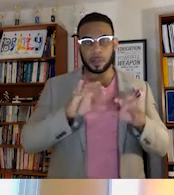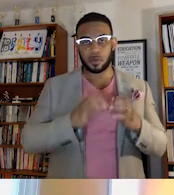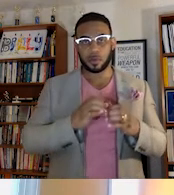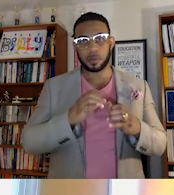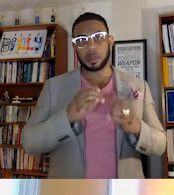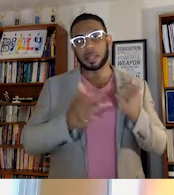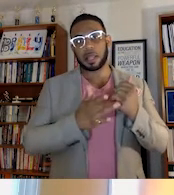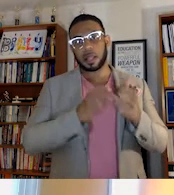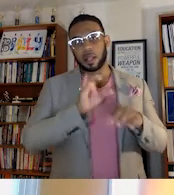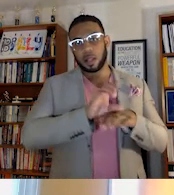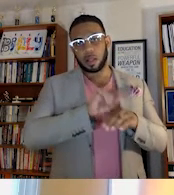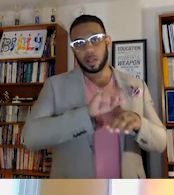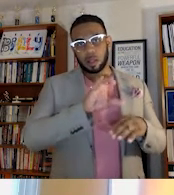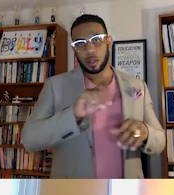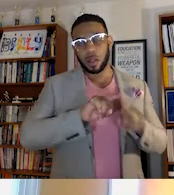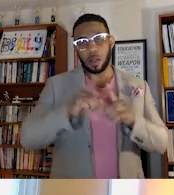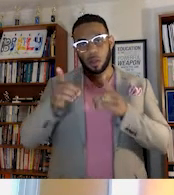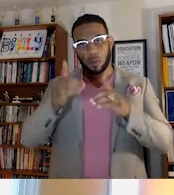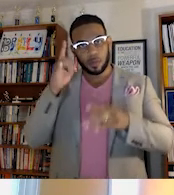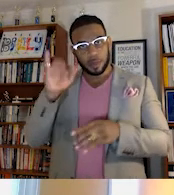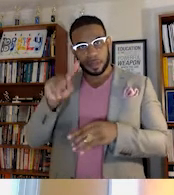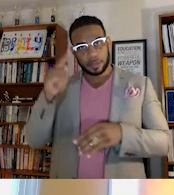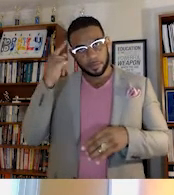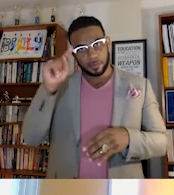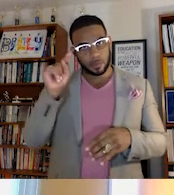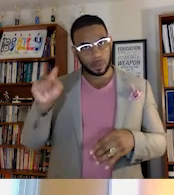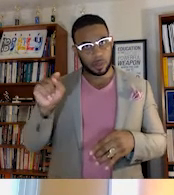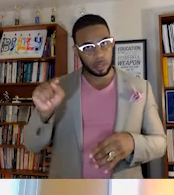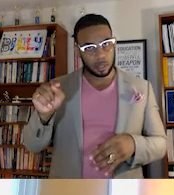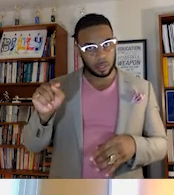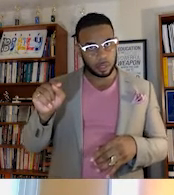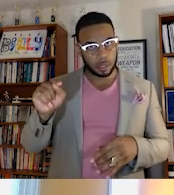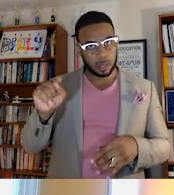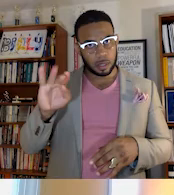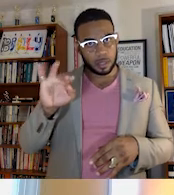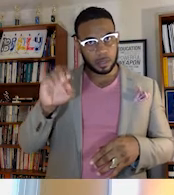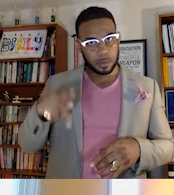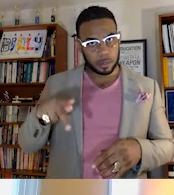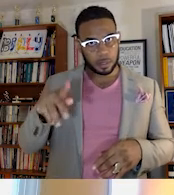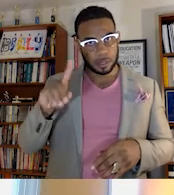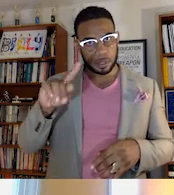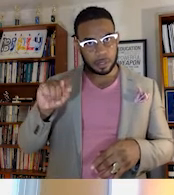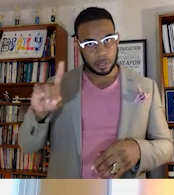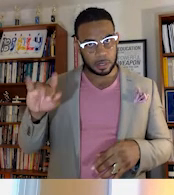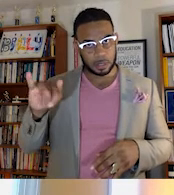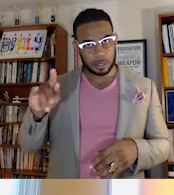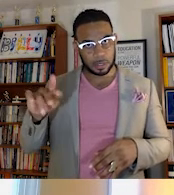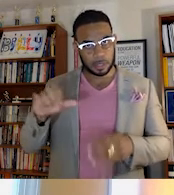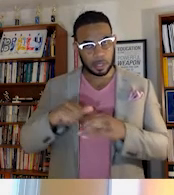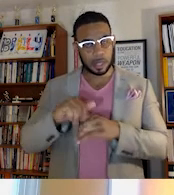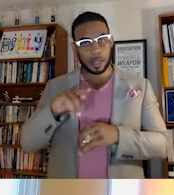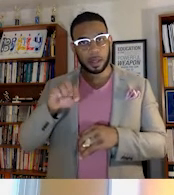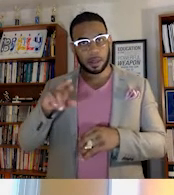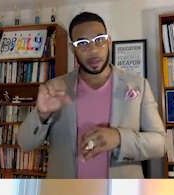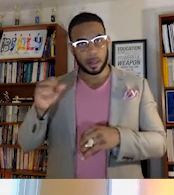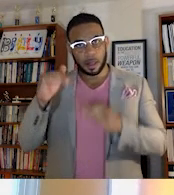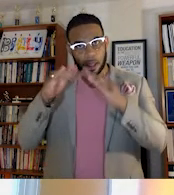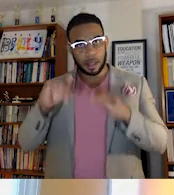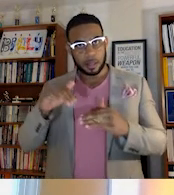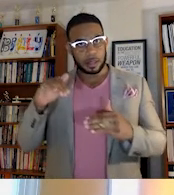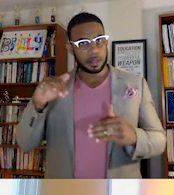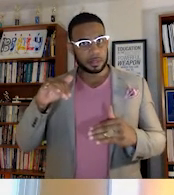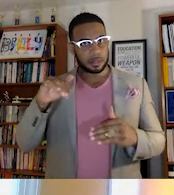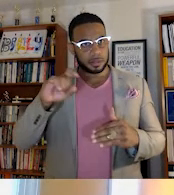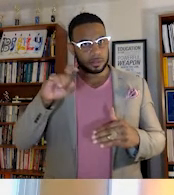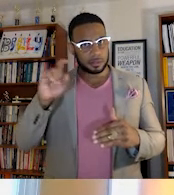company, and also the director of IT for Bishop T.D. Jakes and the Potter's House here in Dallas, Texas. Oh my goodness,